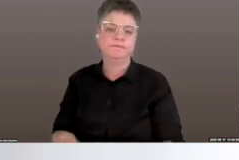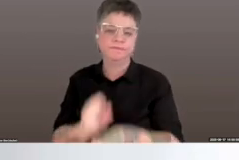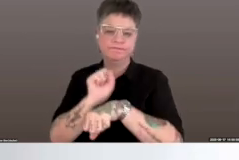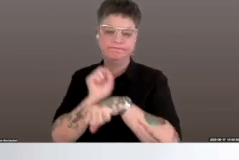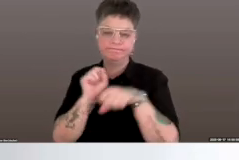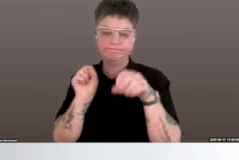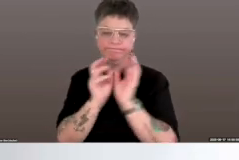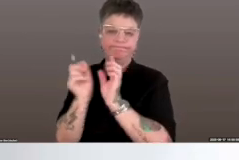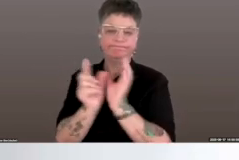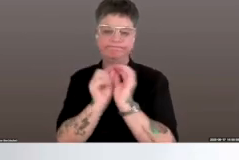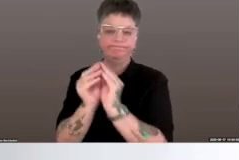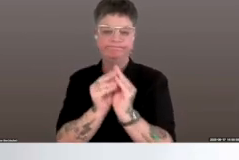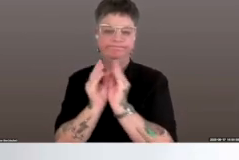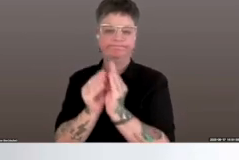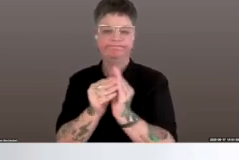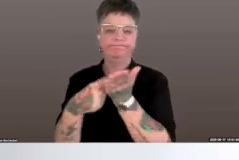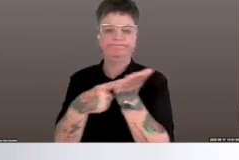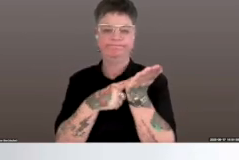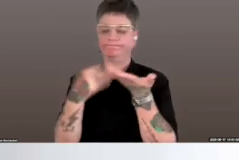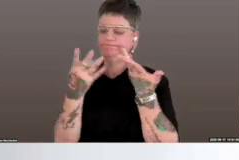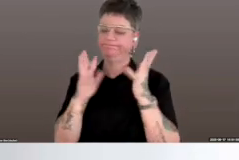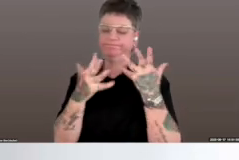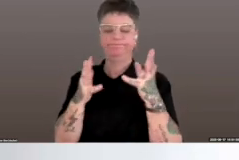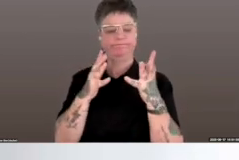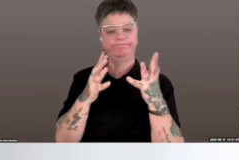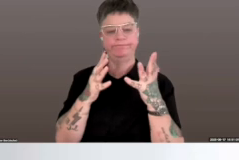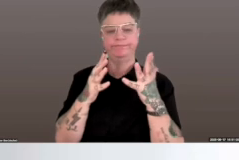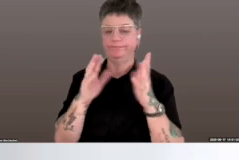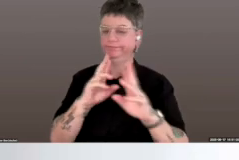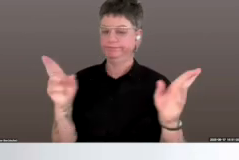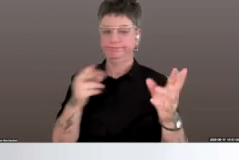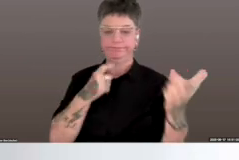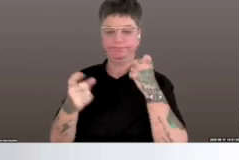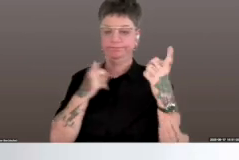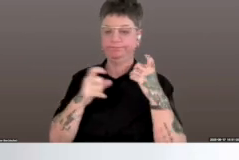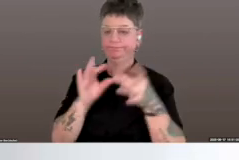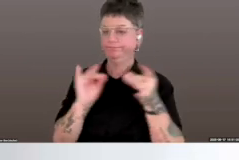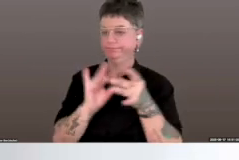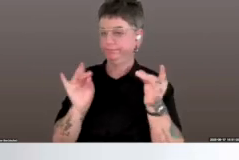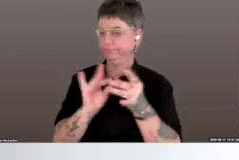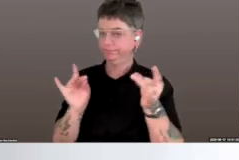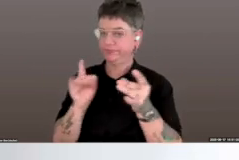I believe that is all for the heavy duty portion. We will turn it over for questions and comments.